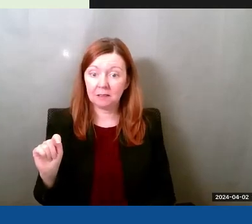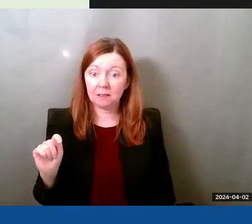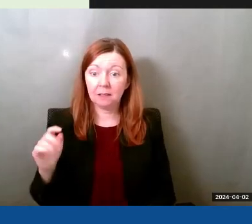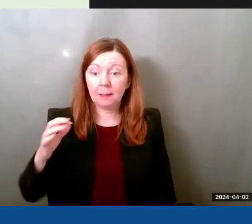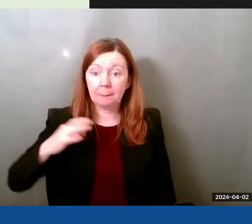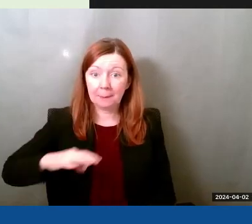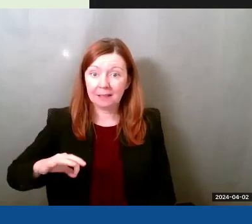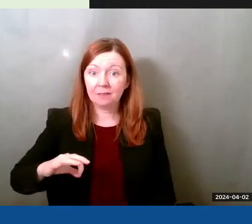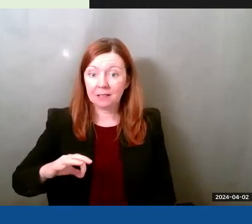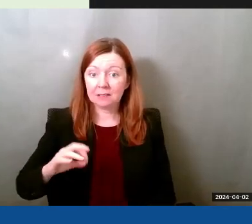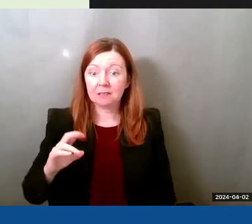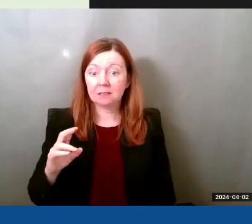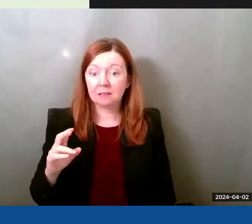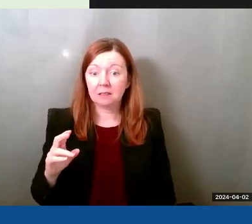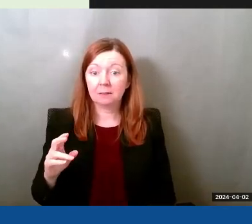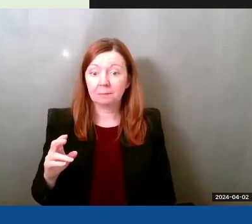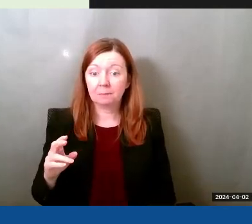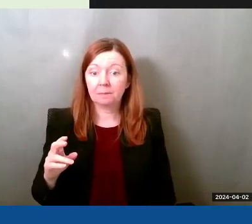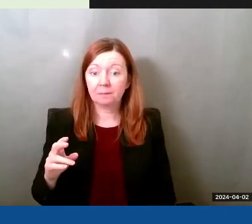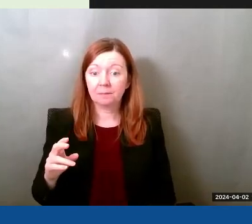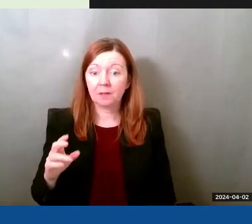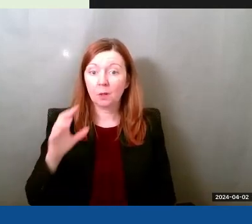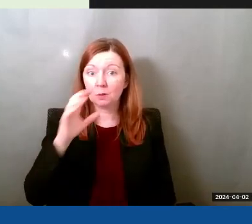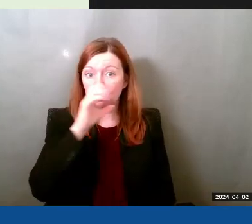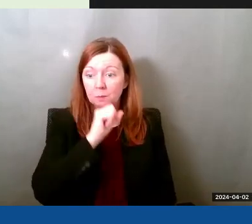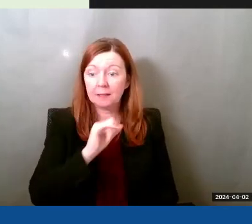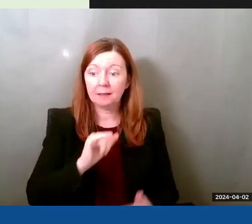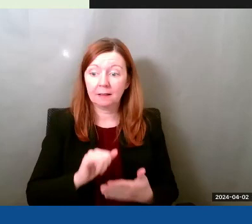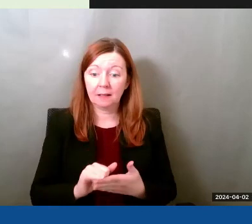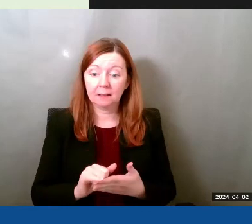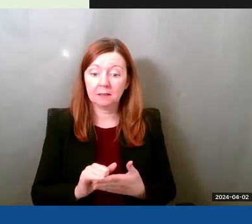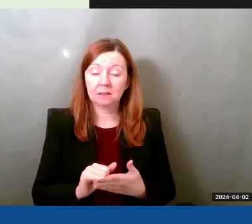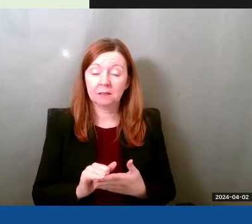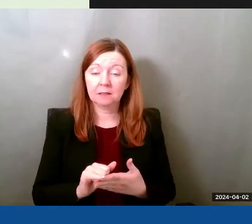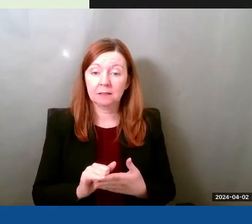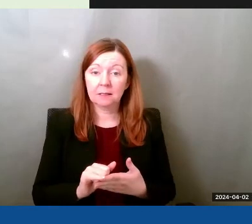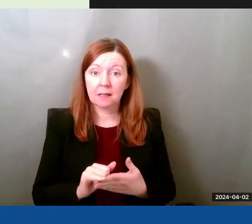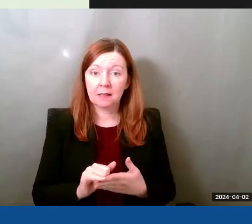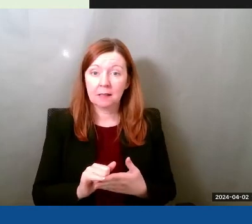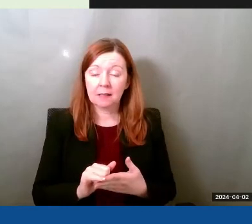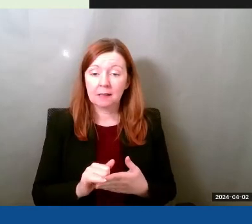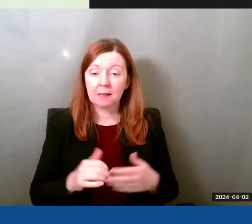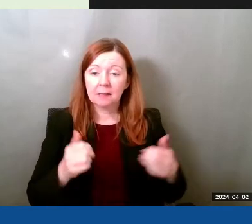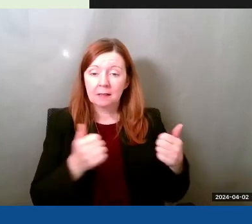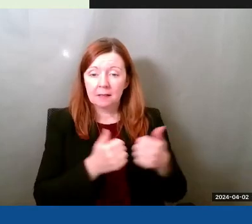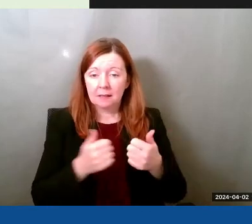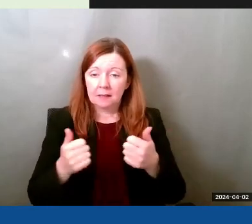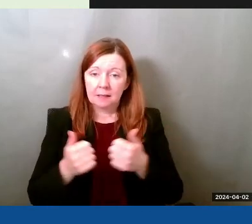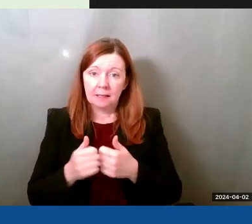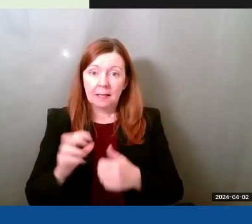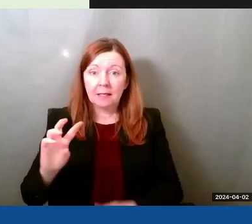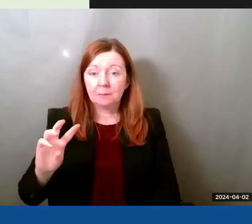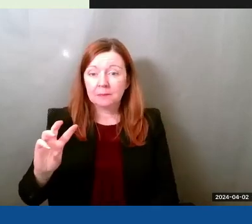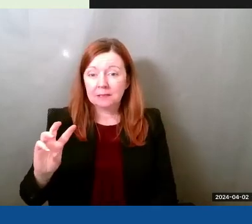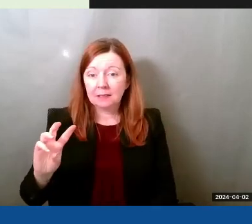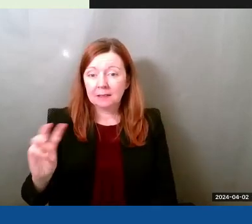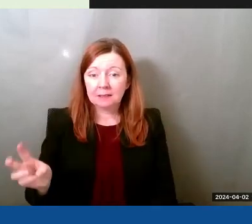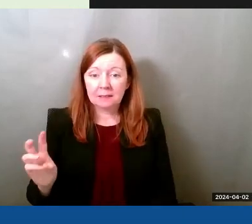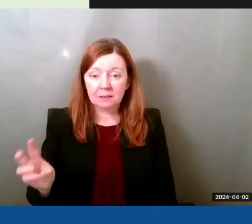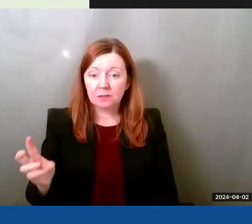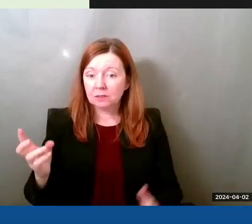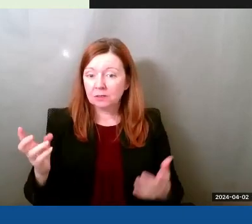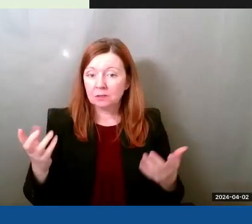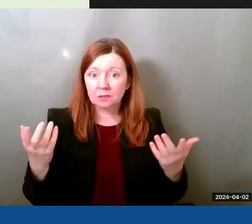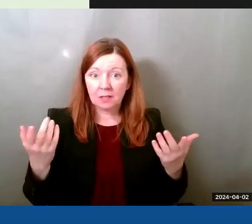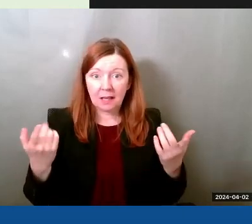benefit, right? Or net new, I should say. So it's assuming that the games the Sixers are playing that already happened in